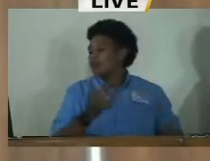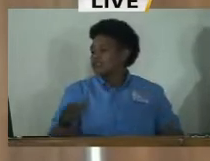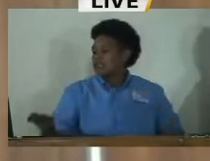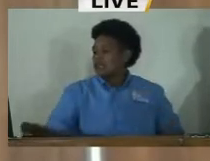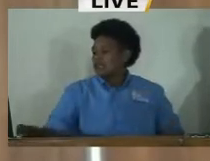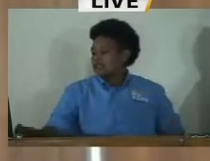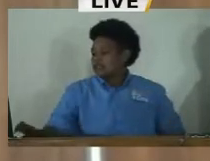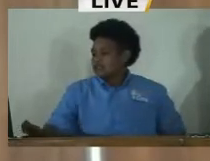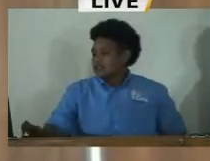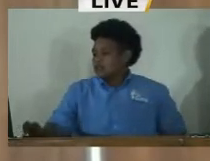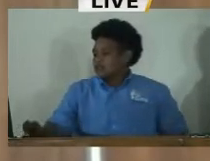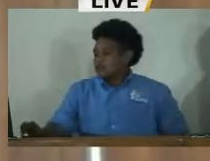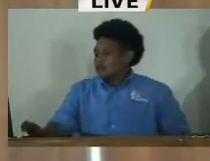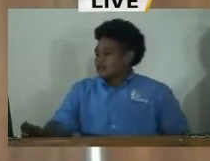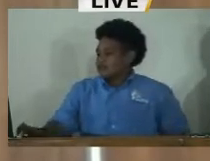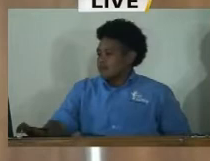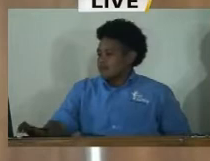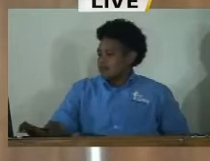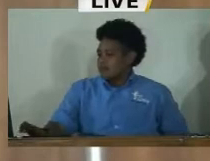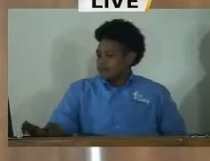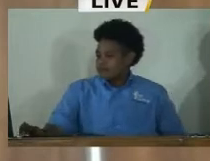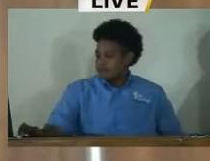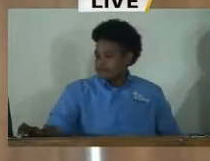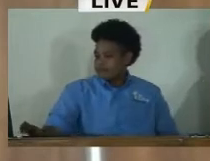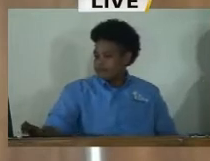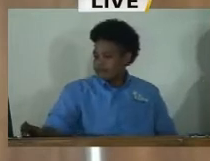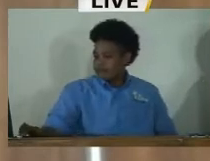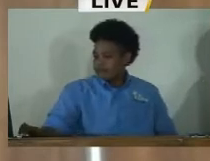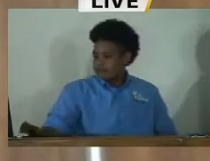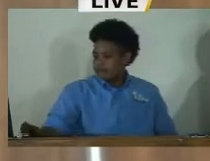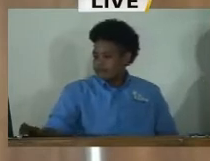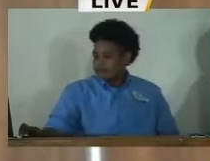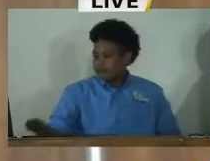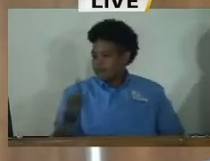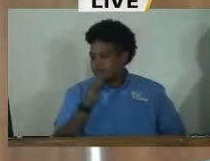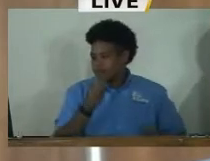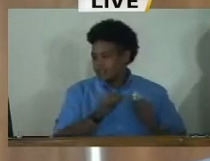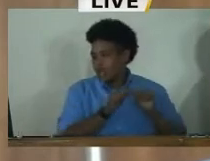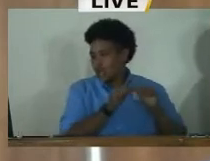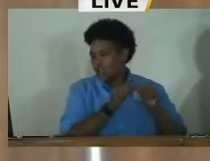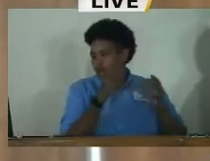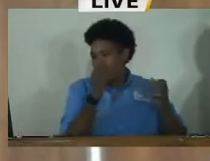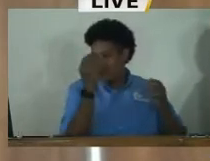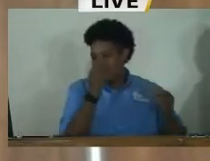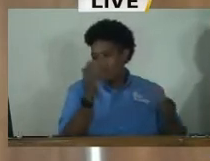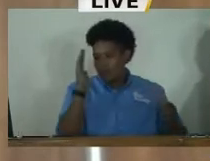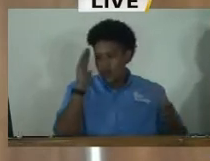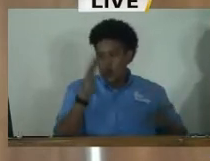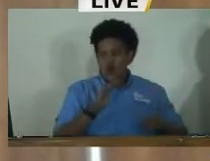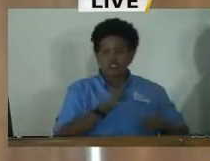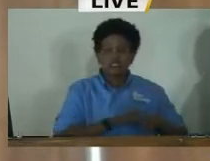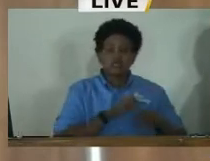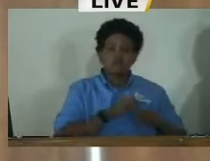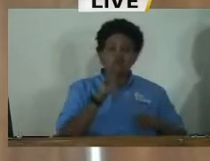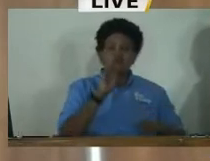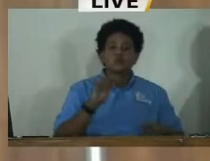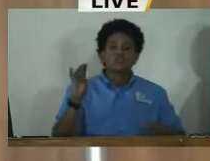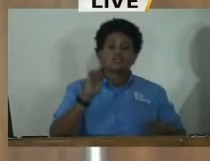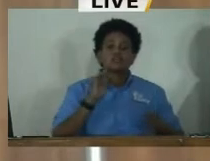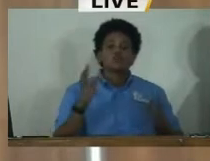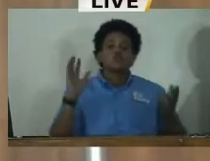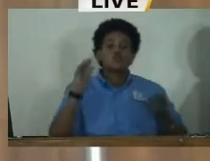is continuous. They want content all the time. And so in 2007, the total value added